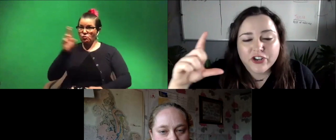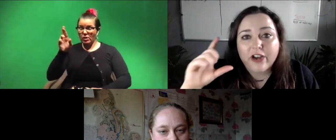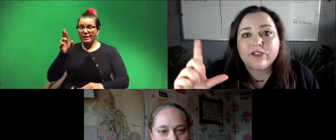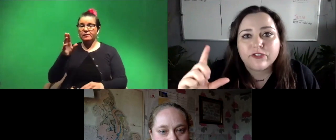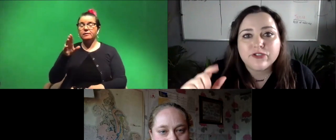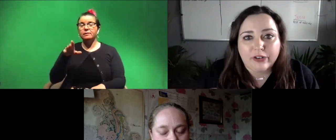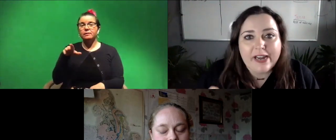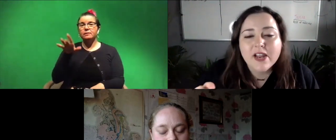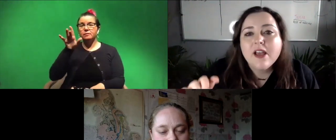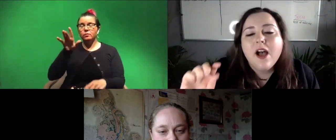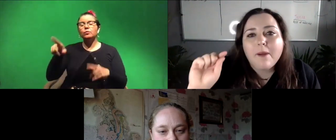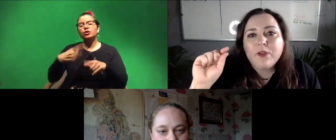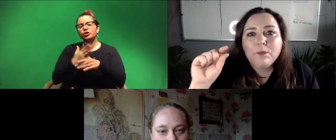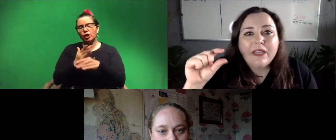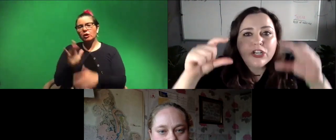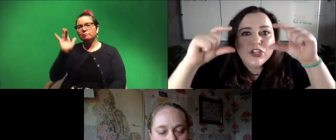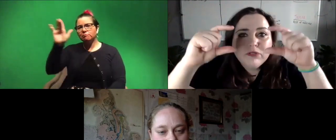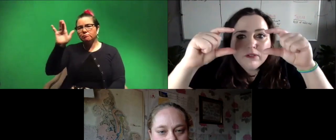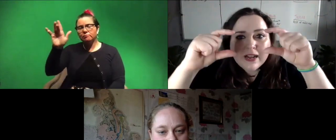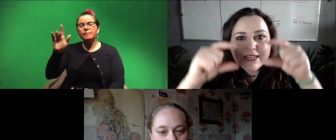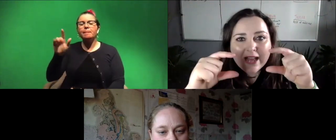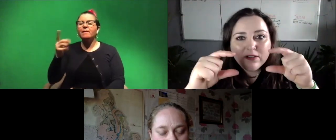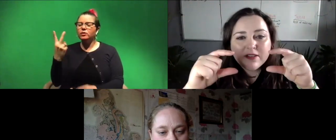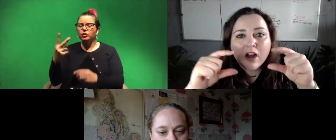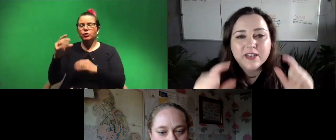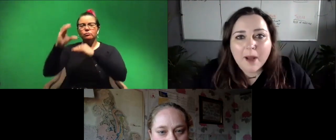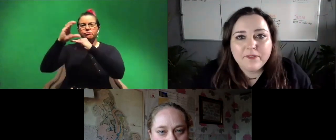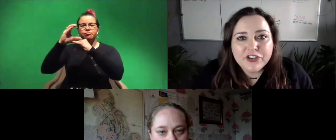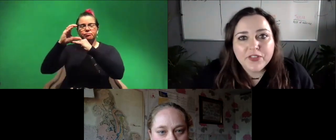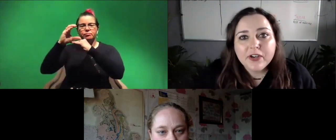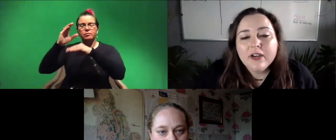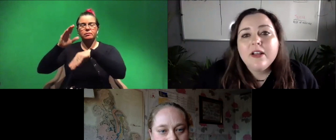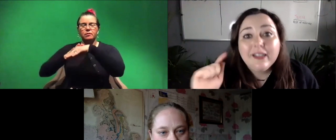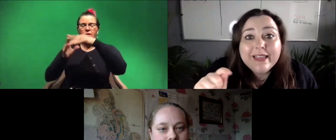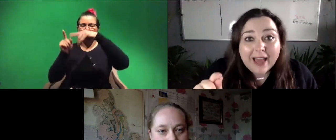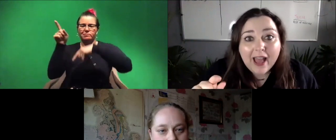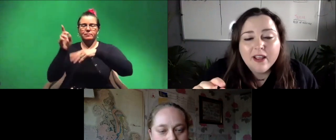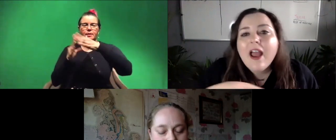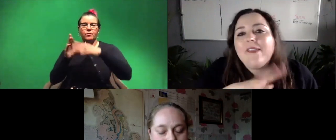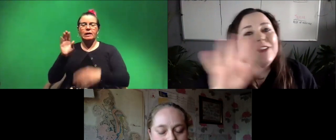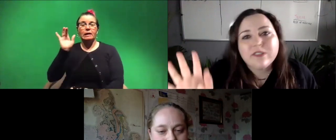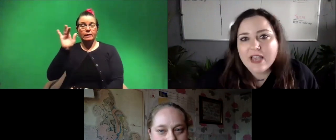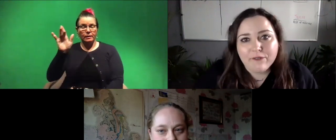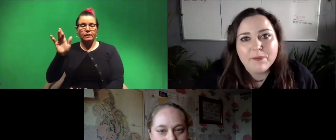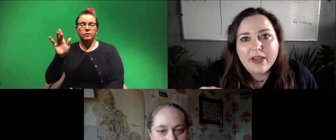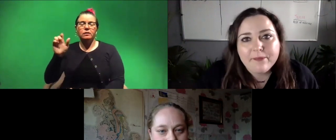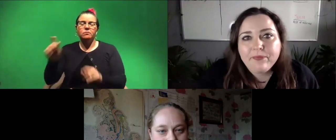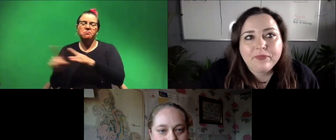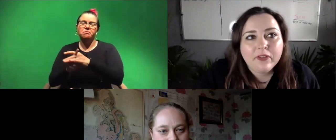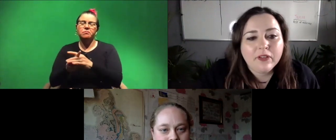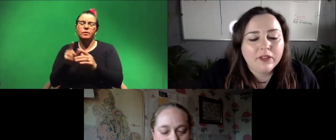Stacy shares her screen. There will be like 2 little rectangles on top of each other. Click that, and then you'll see